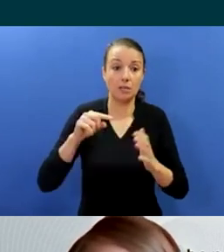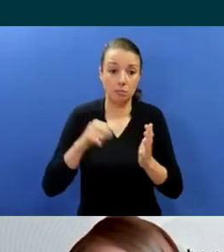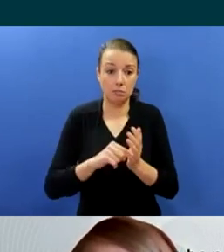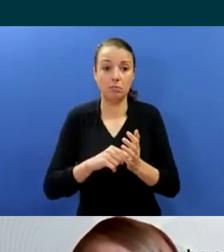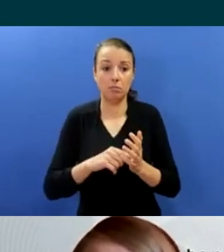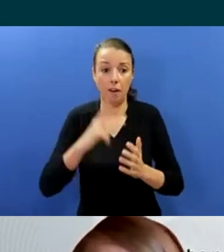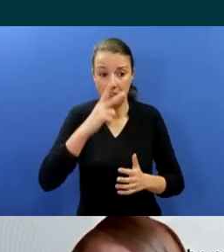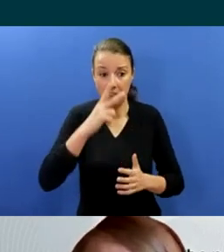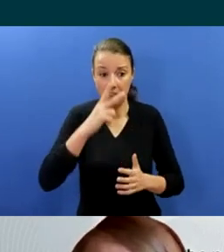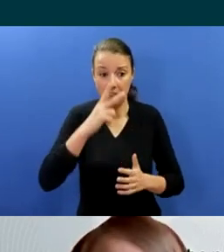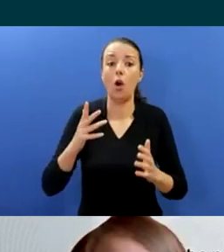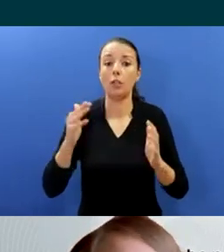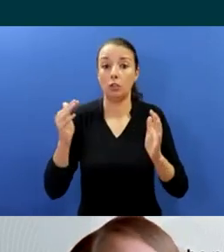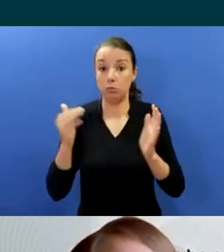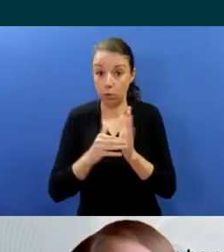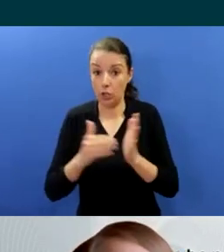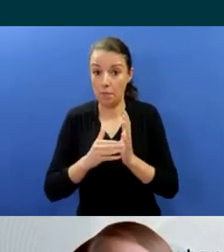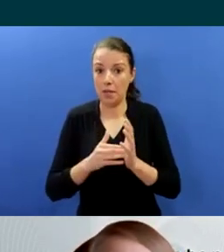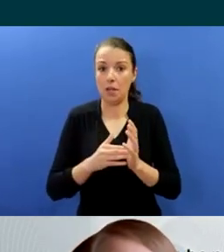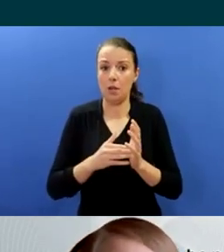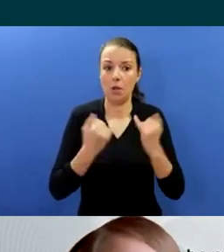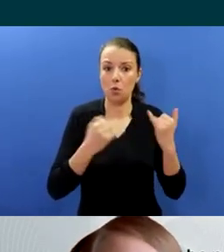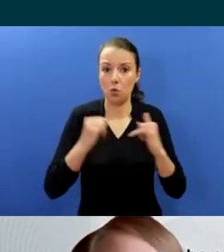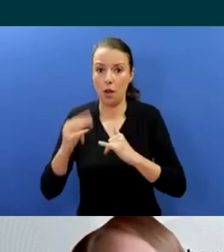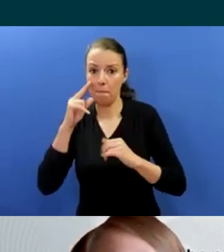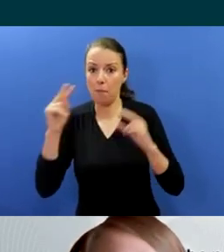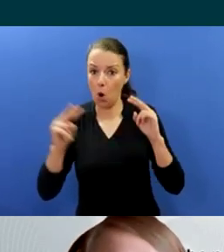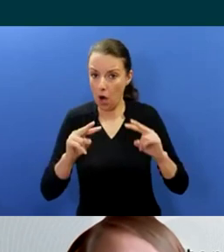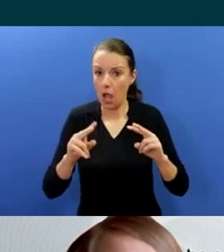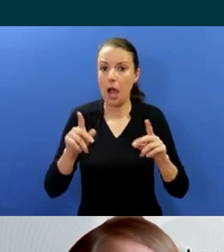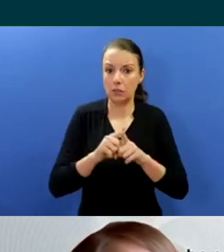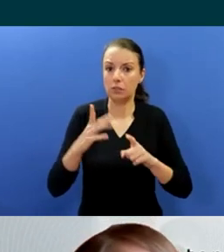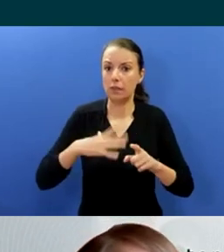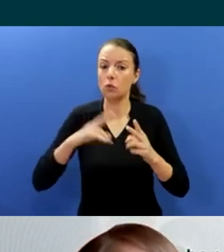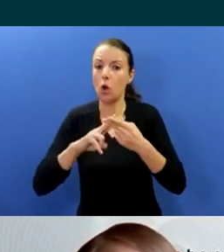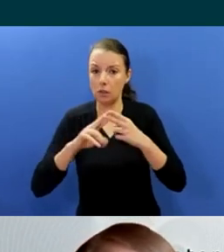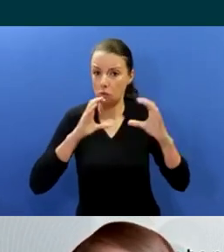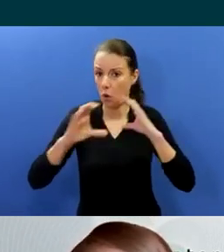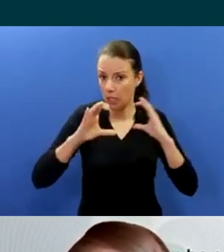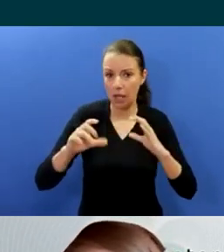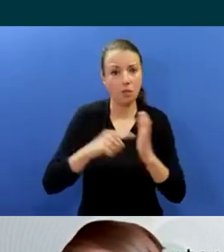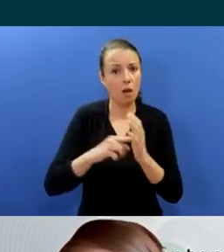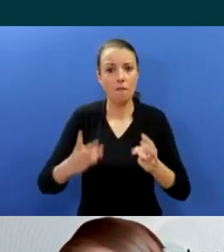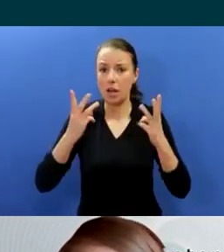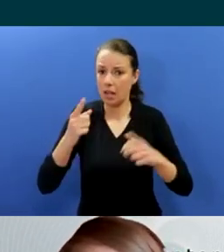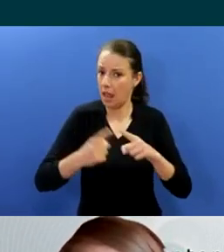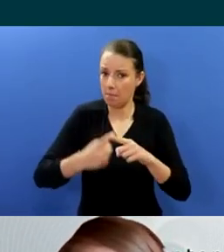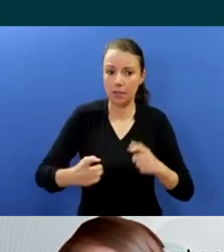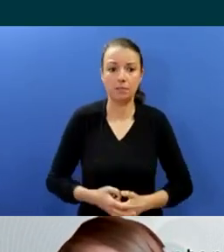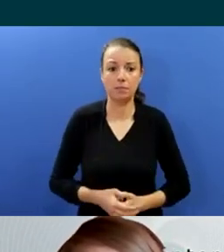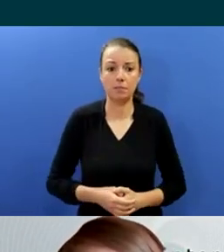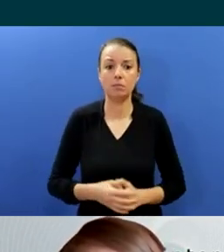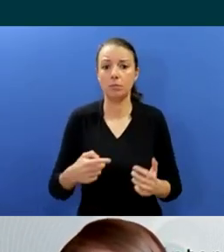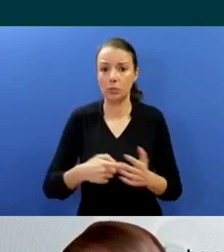focus on our communication, or I think communication is quite important about that. For example, we also have developed a guideline to help